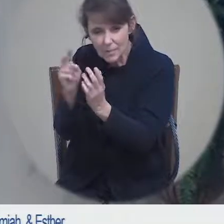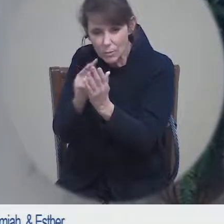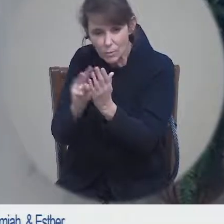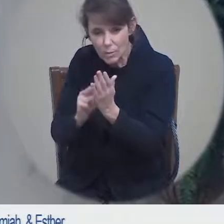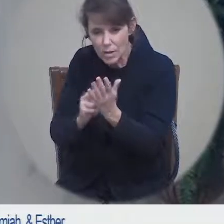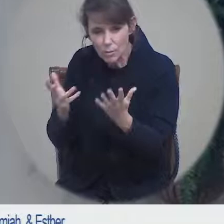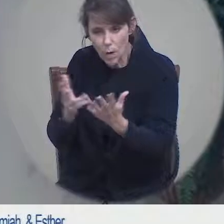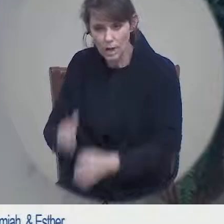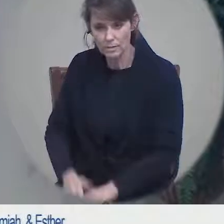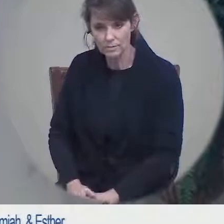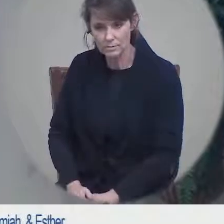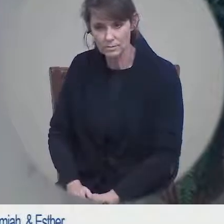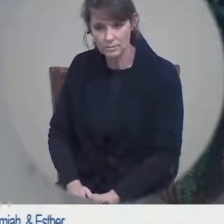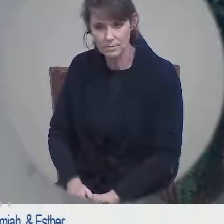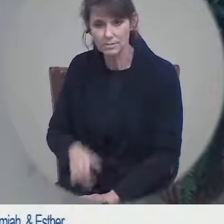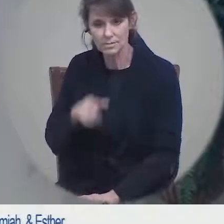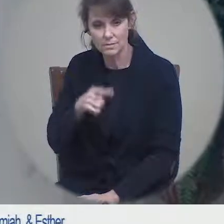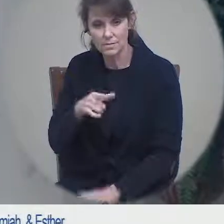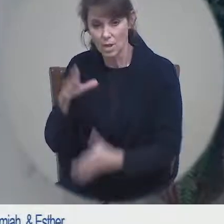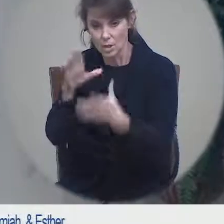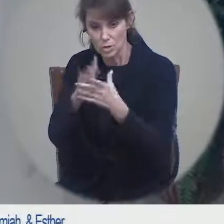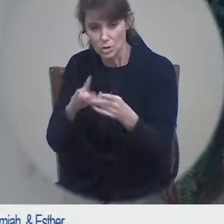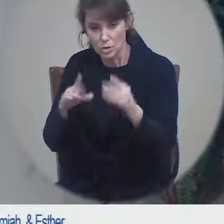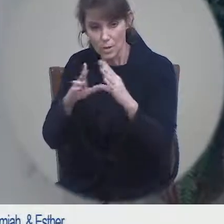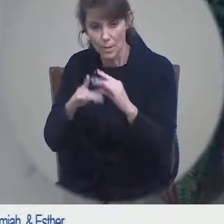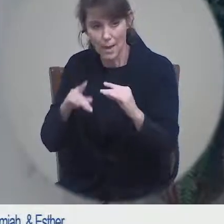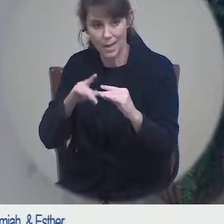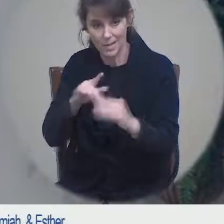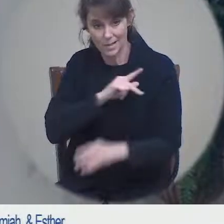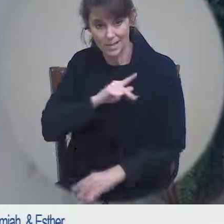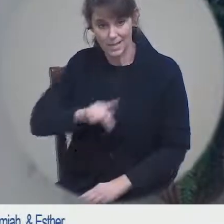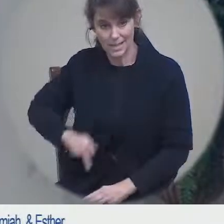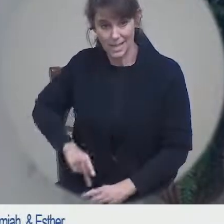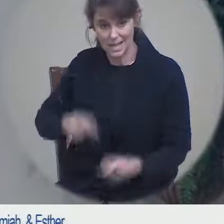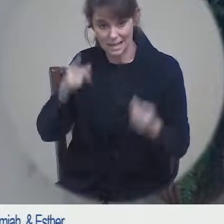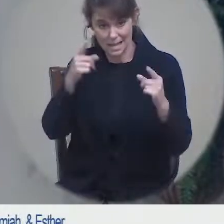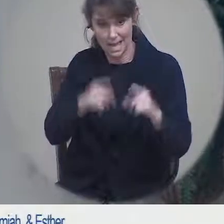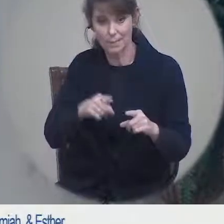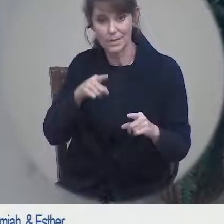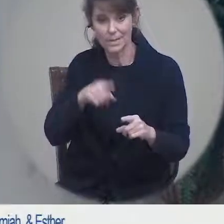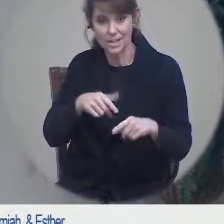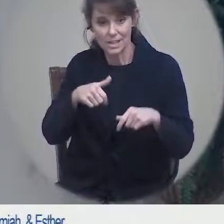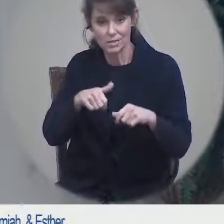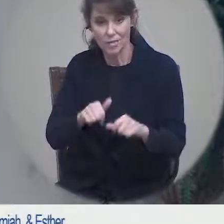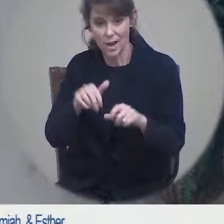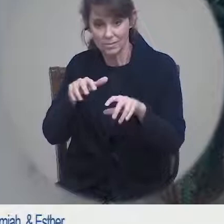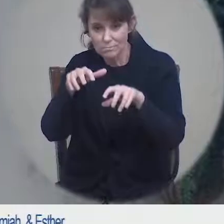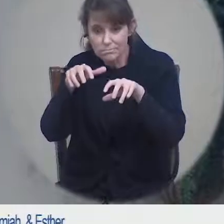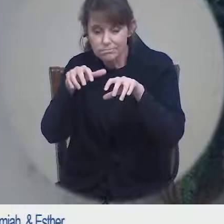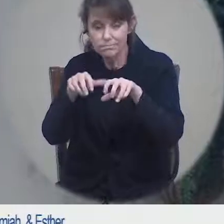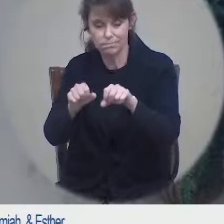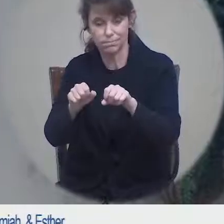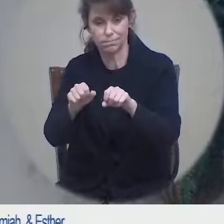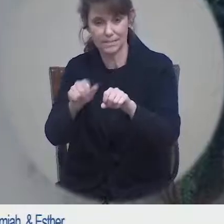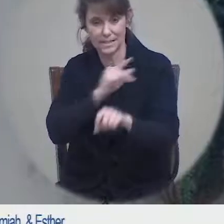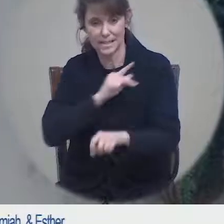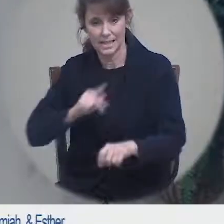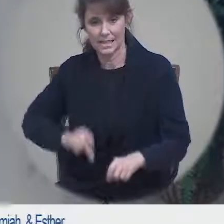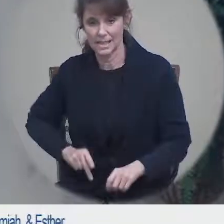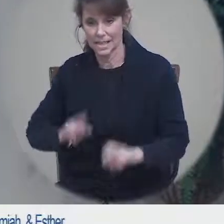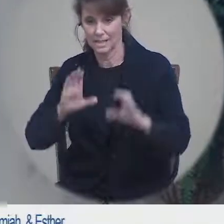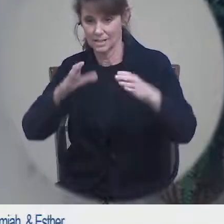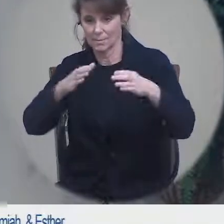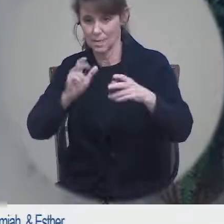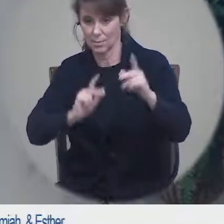the attempted coup by these two eunuchs of the king's court. If you'll notice, really, as we jump down to